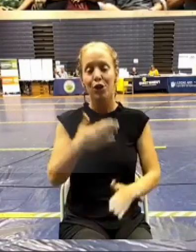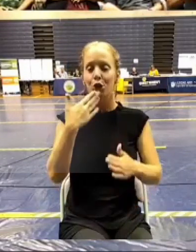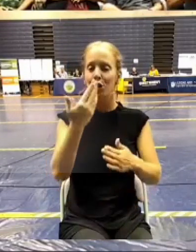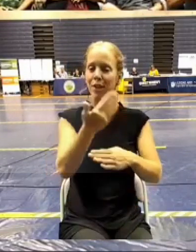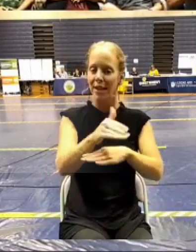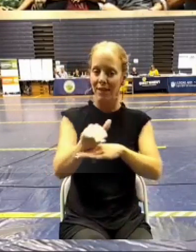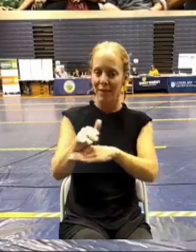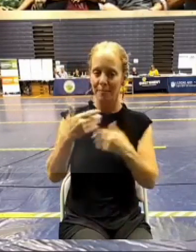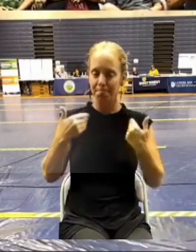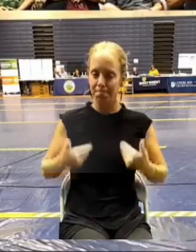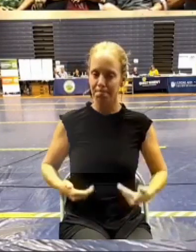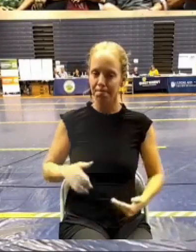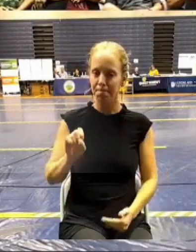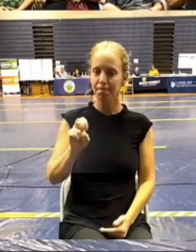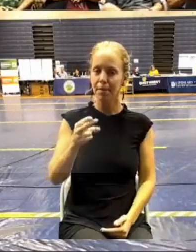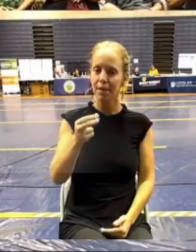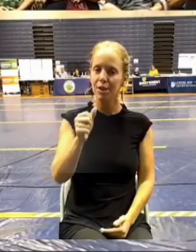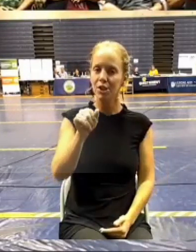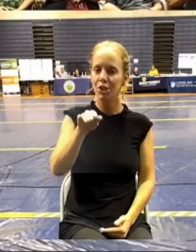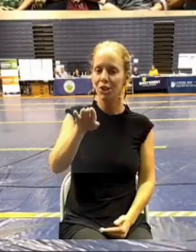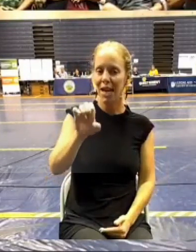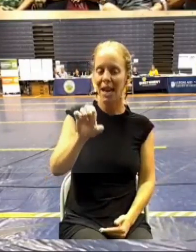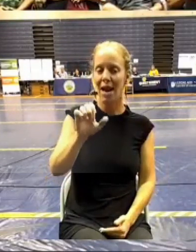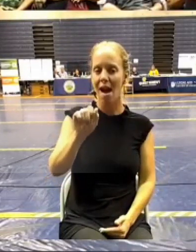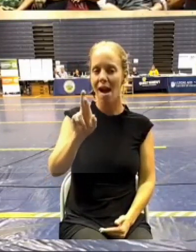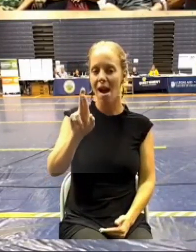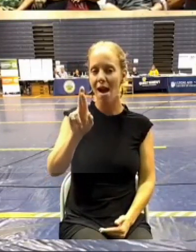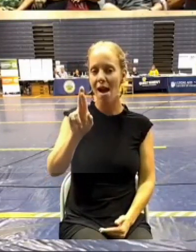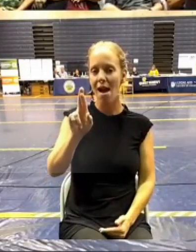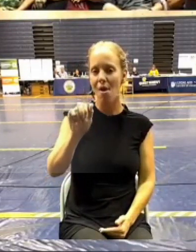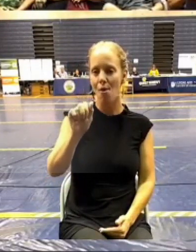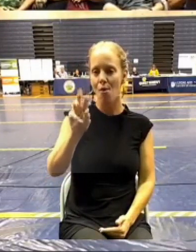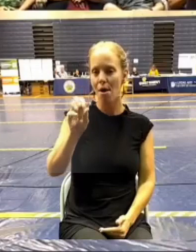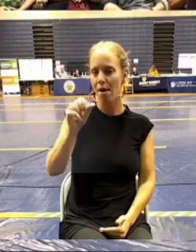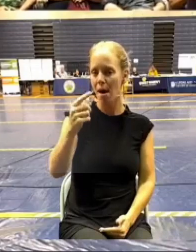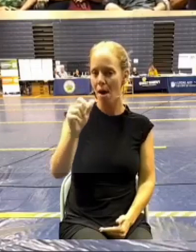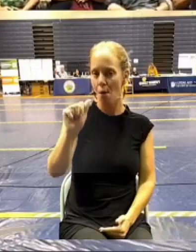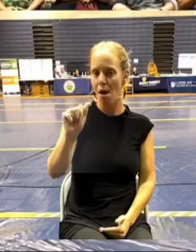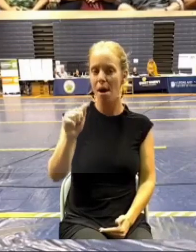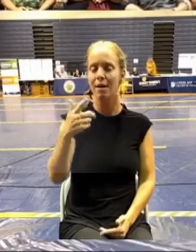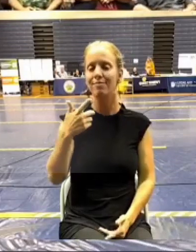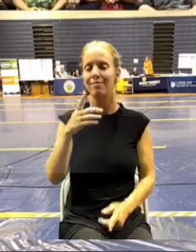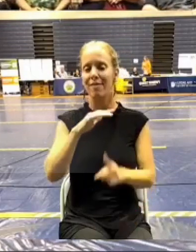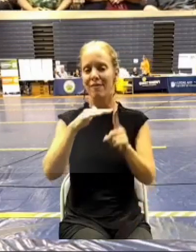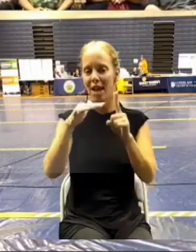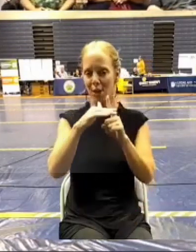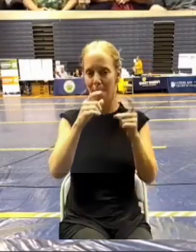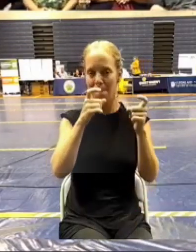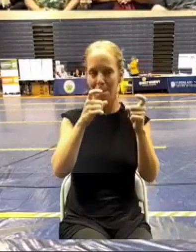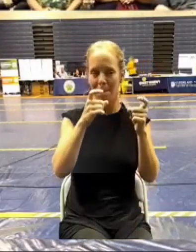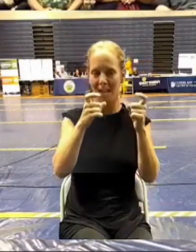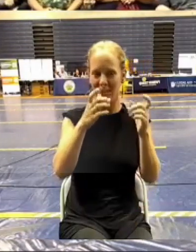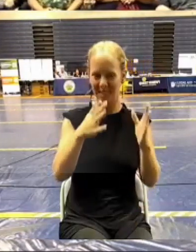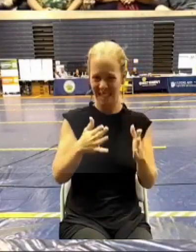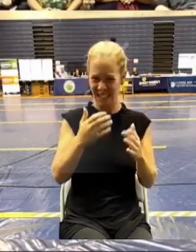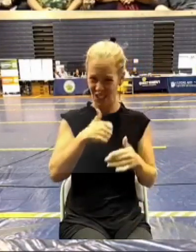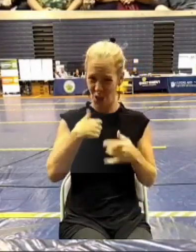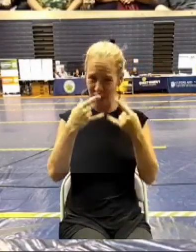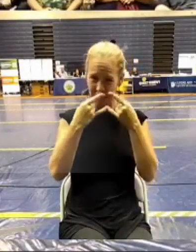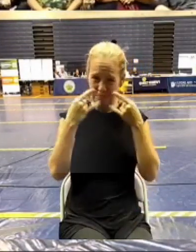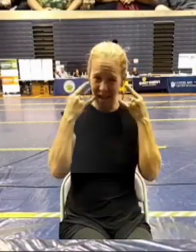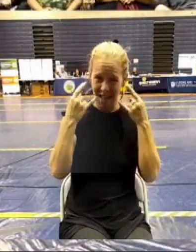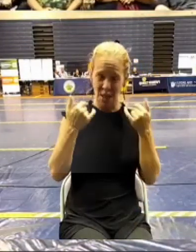My name is Shane Agawa. I'm the Director of Environmental Management. I've been presenting here several times already. I apologize for the mask. I've been feeling under the